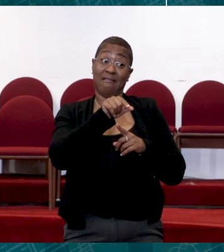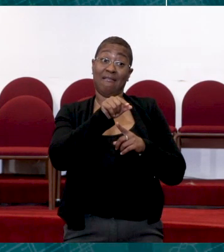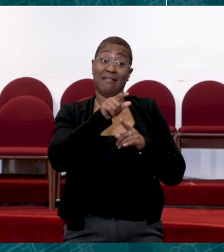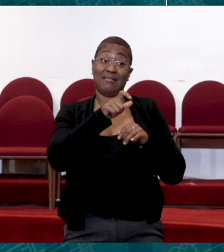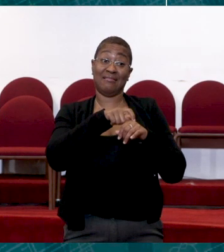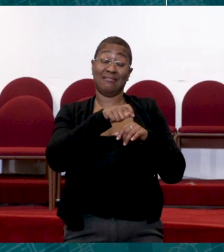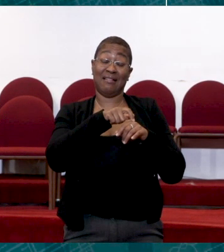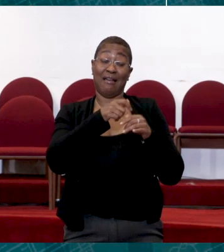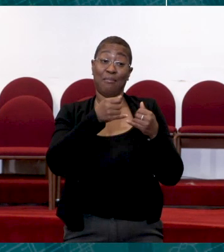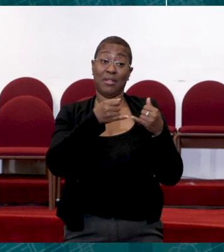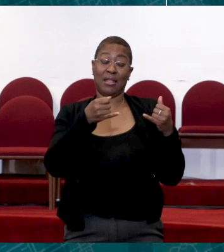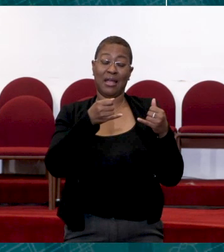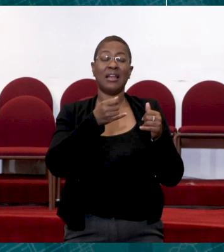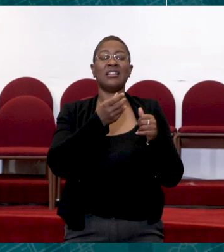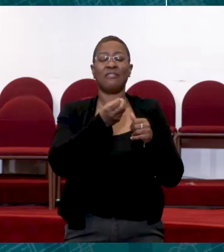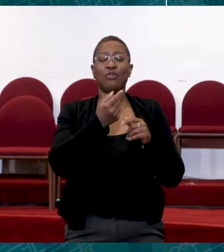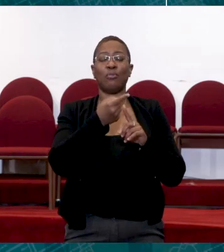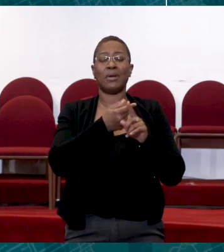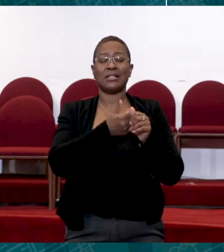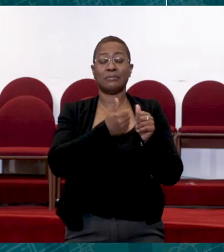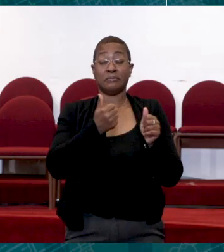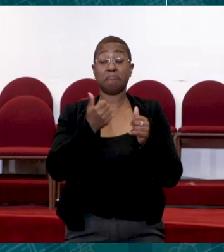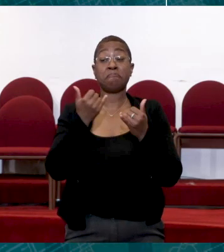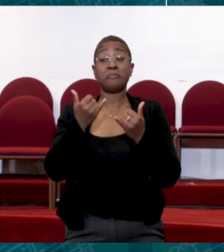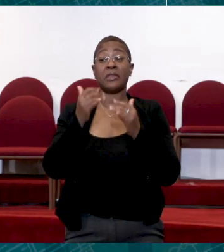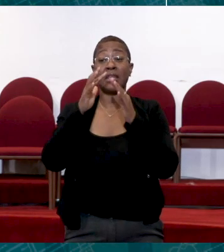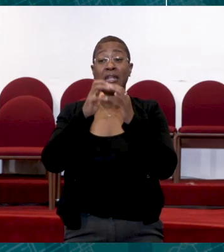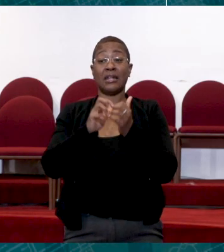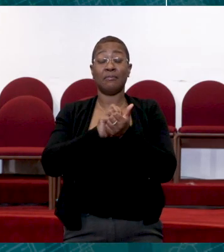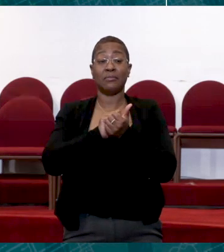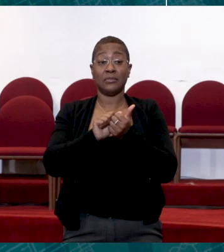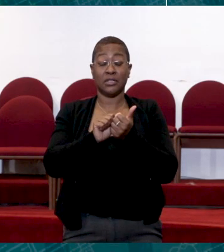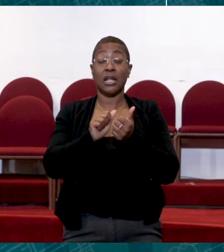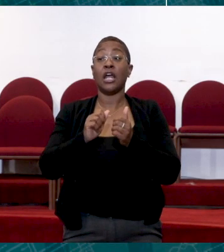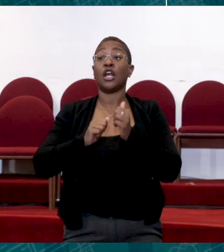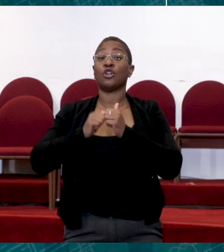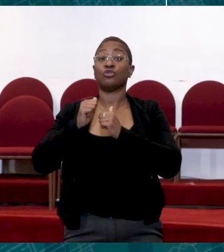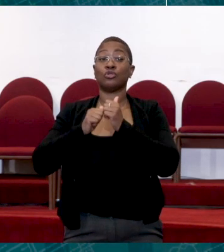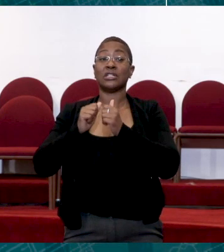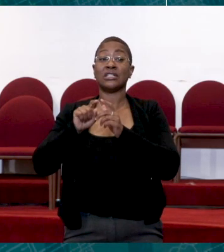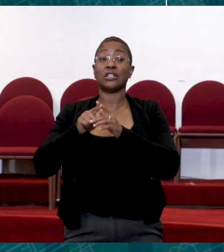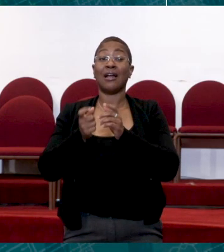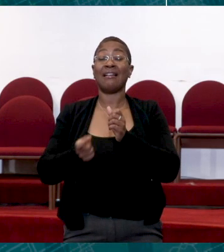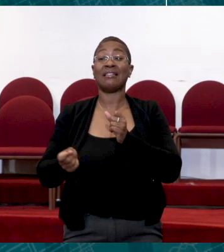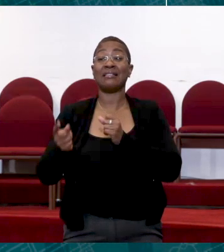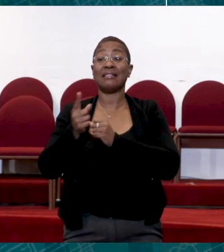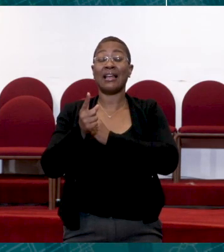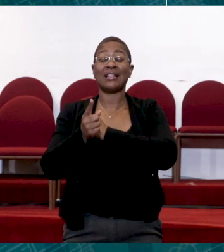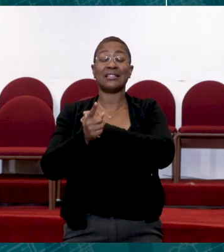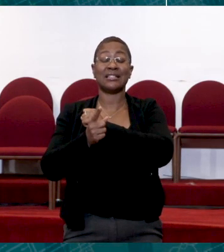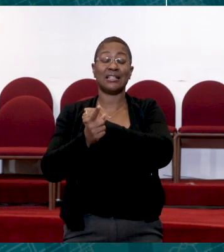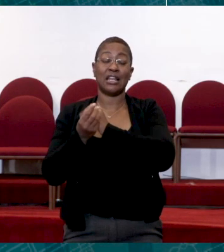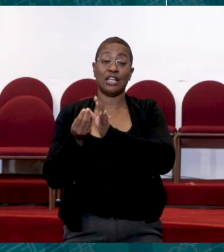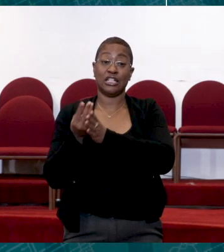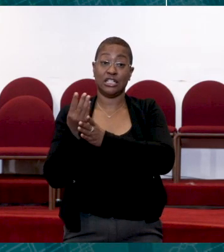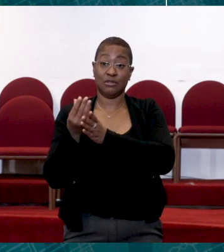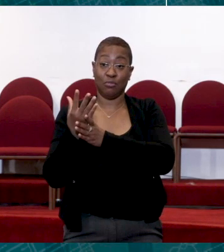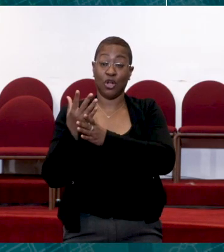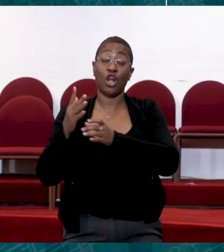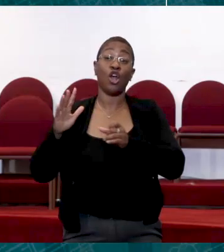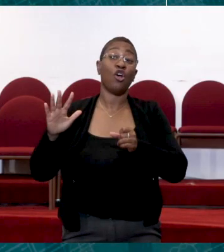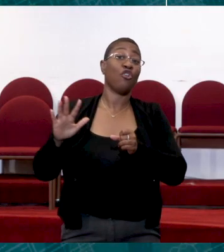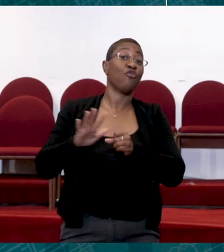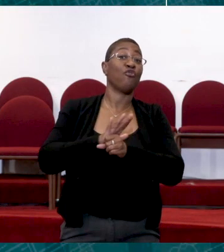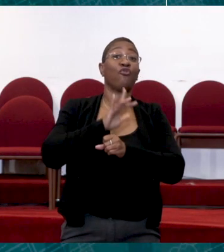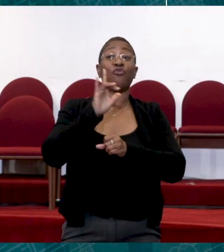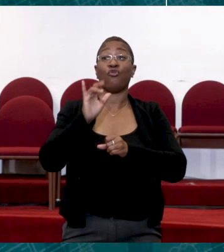The demolitions are happening now. Construction will begin next spring, and then fully commissioned and very